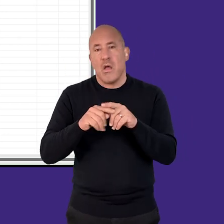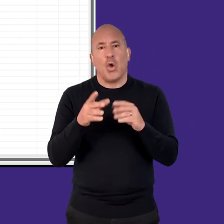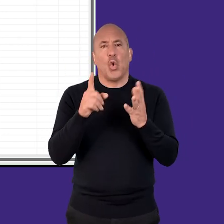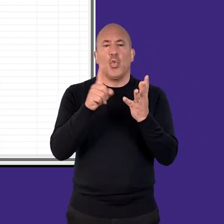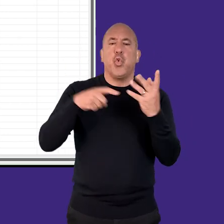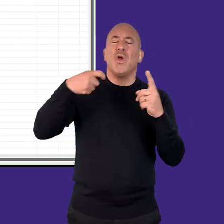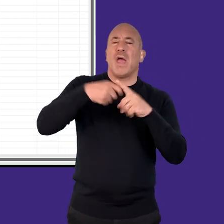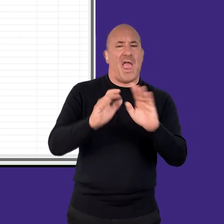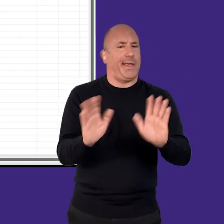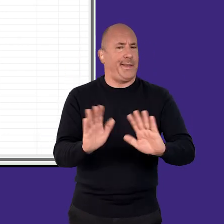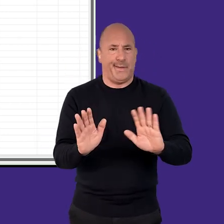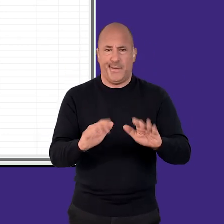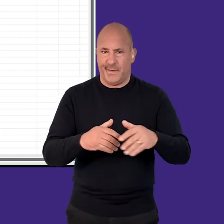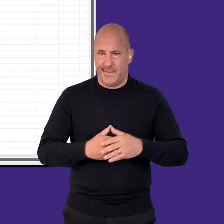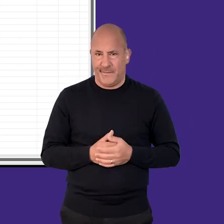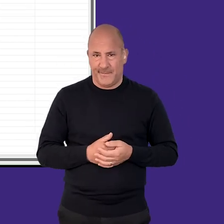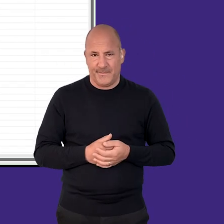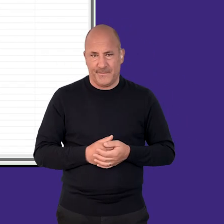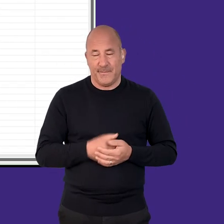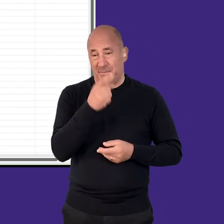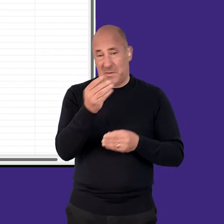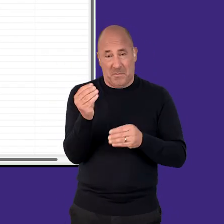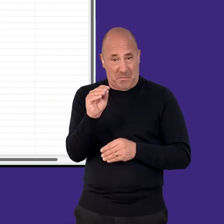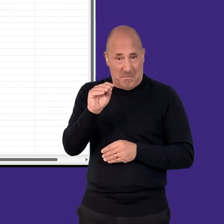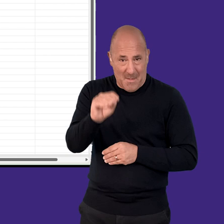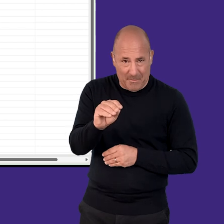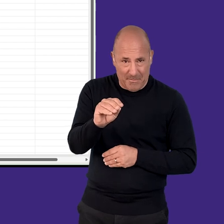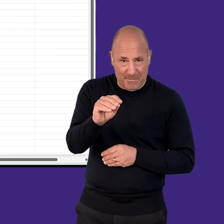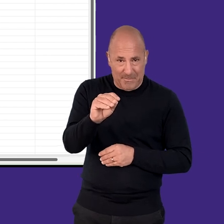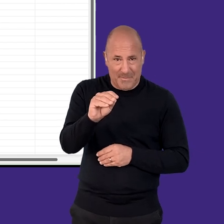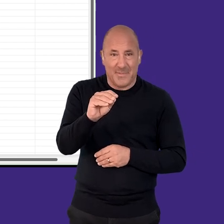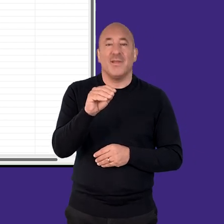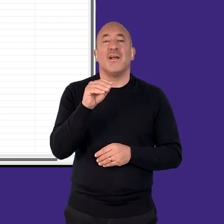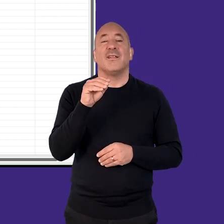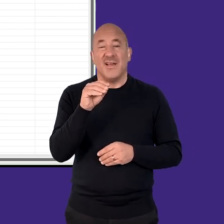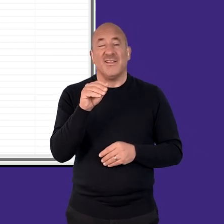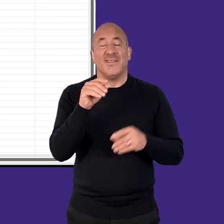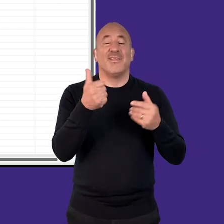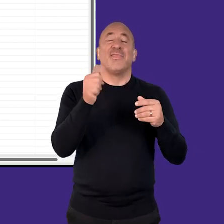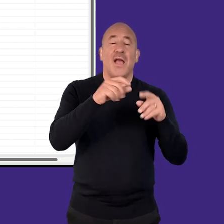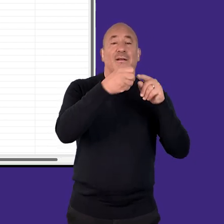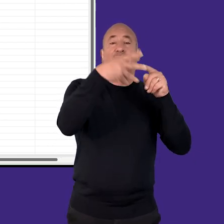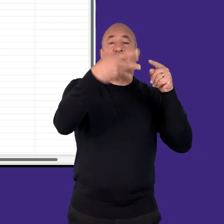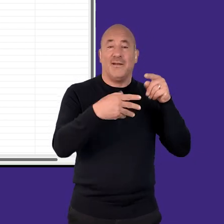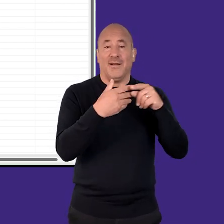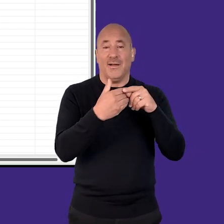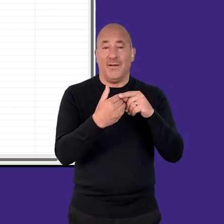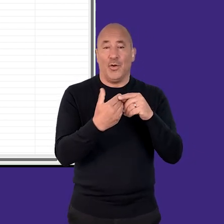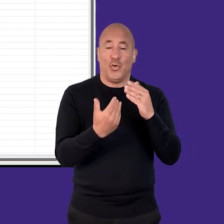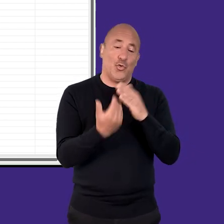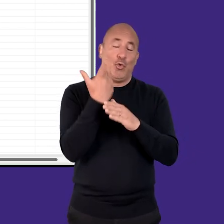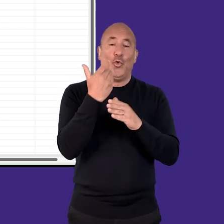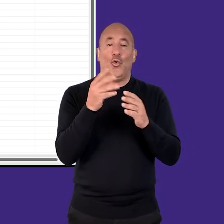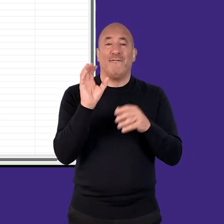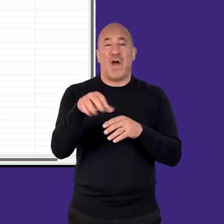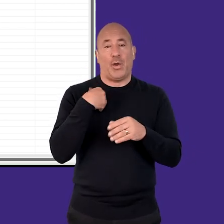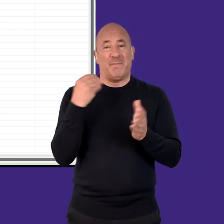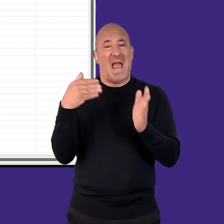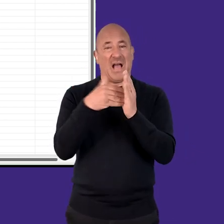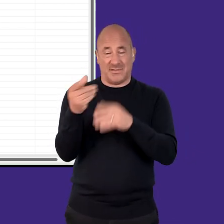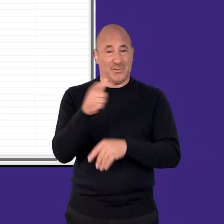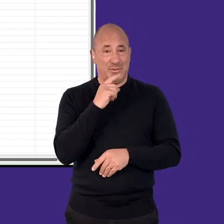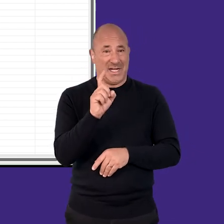England, Wales, etc. instead of UK. Once entered, you can then pick the newly added venue from the